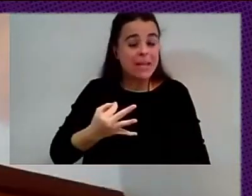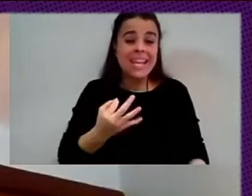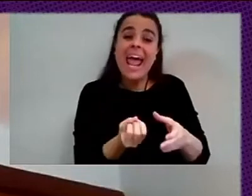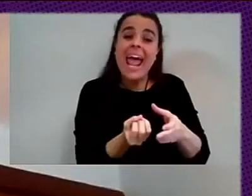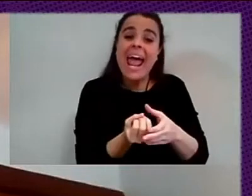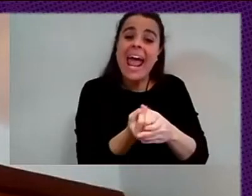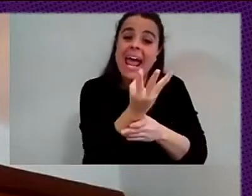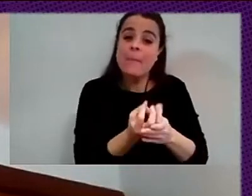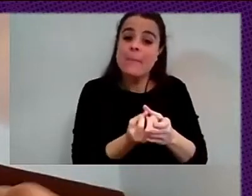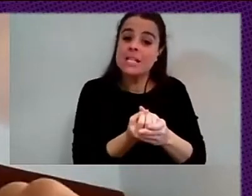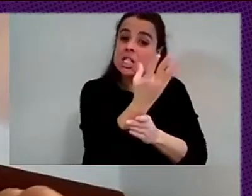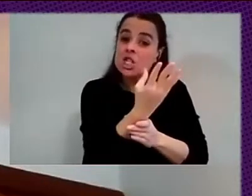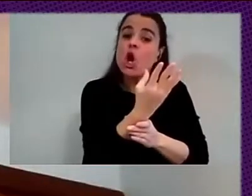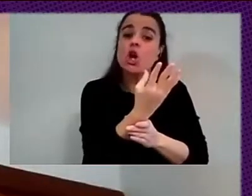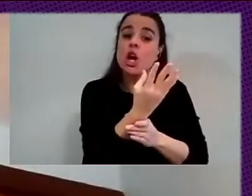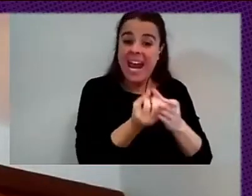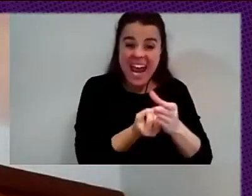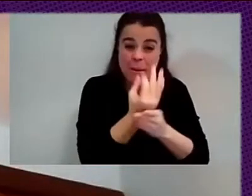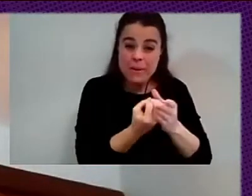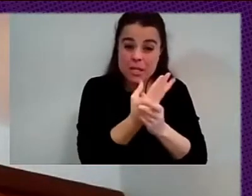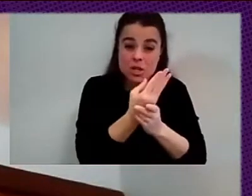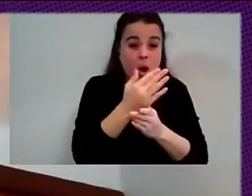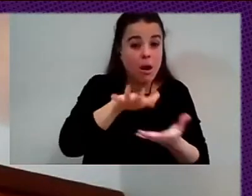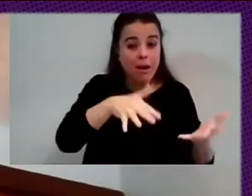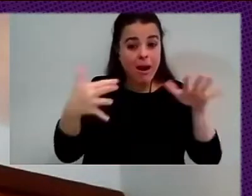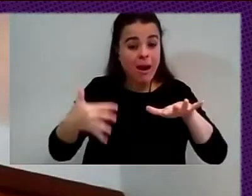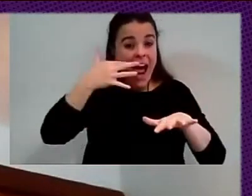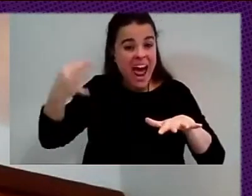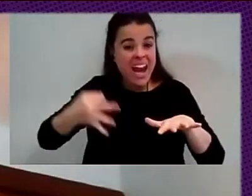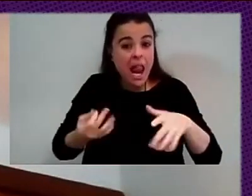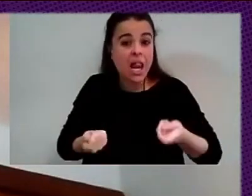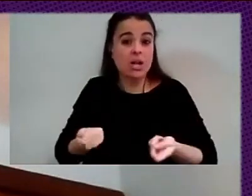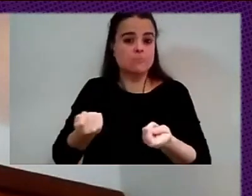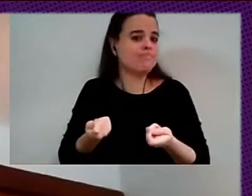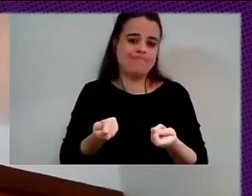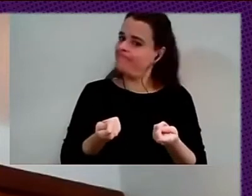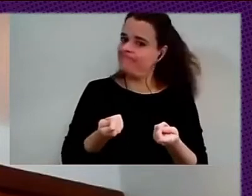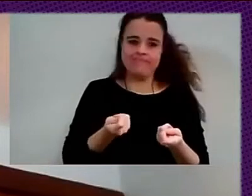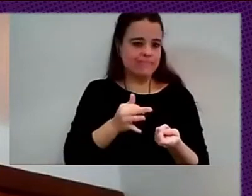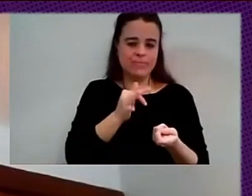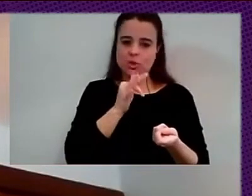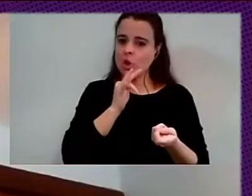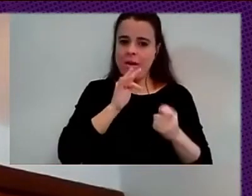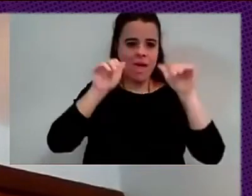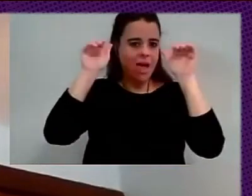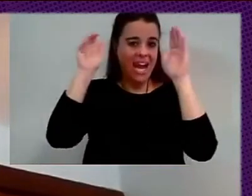order to stay away from the 1.5 degrees Celsius target that